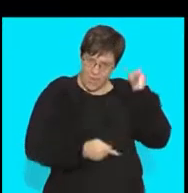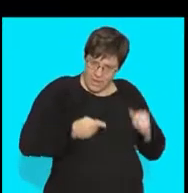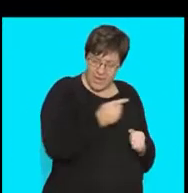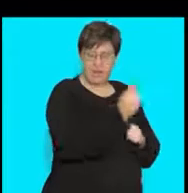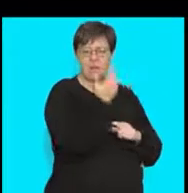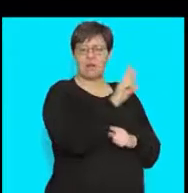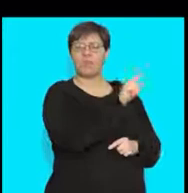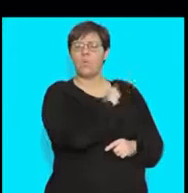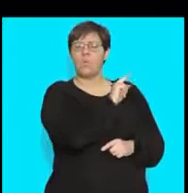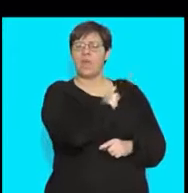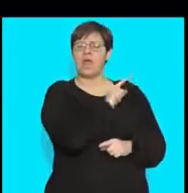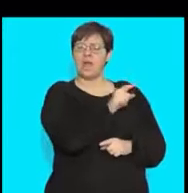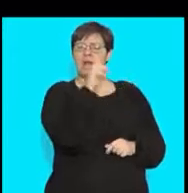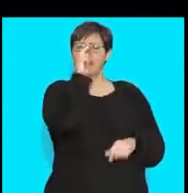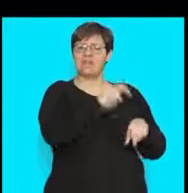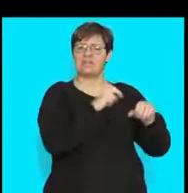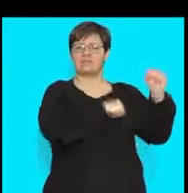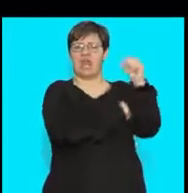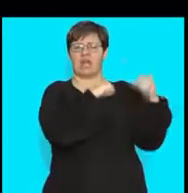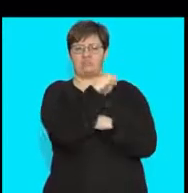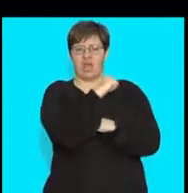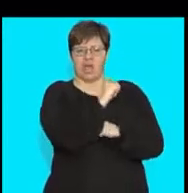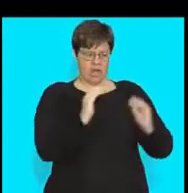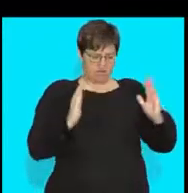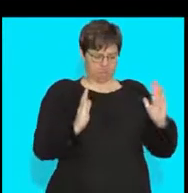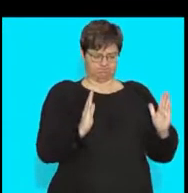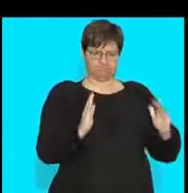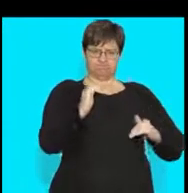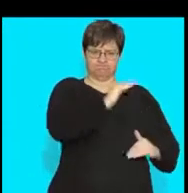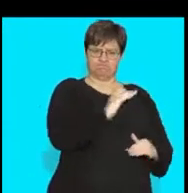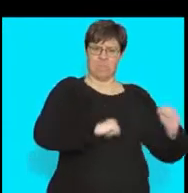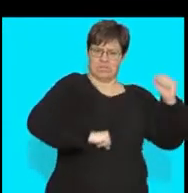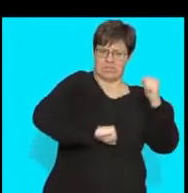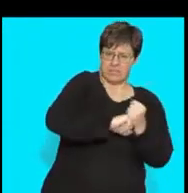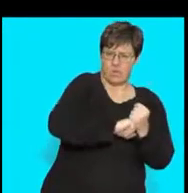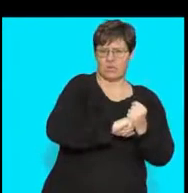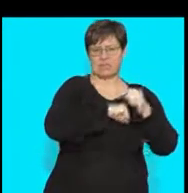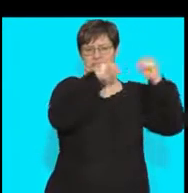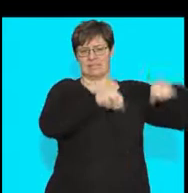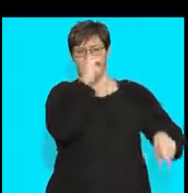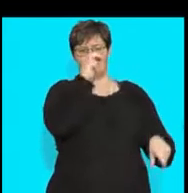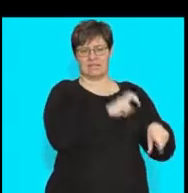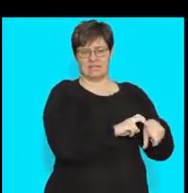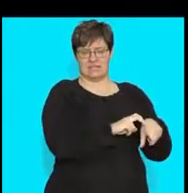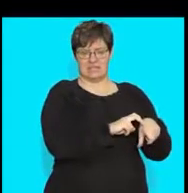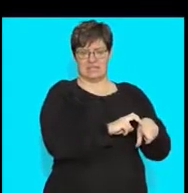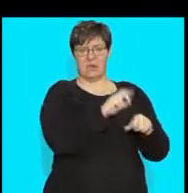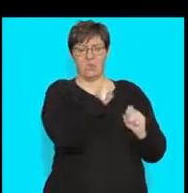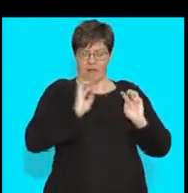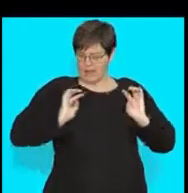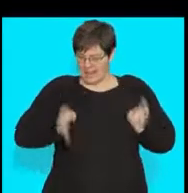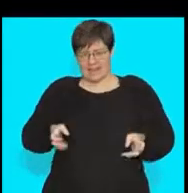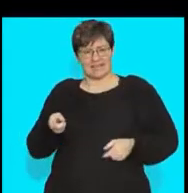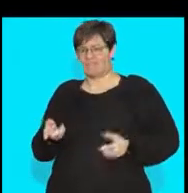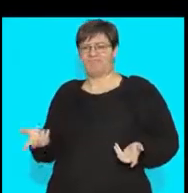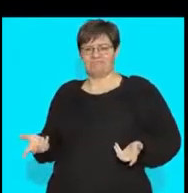in a plant cell because the plant cell needs this rigid support system because it doesn't have